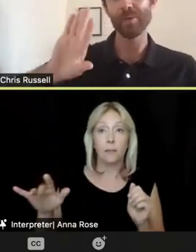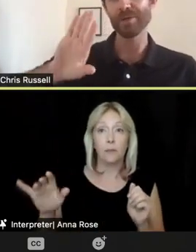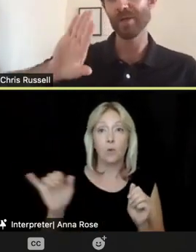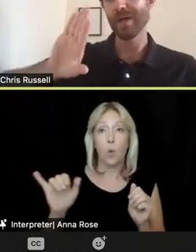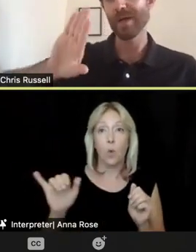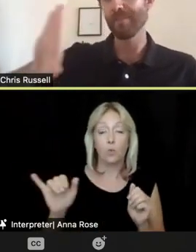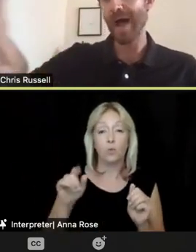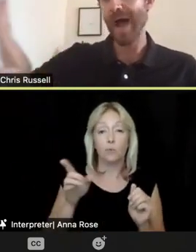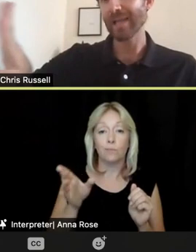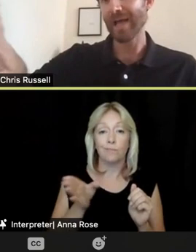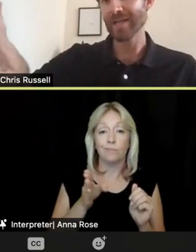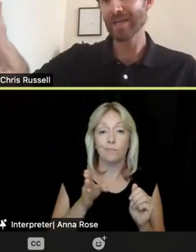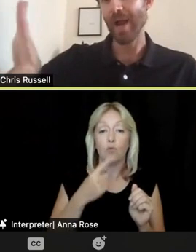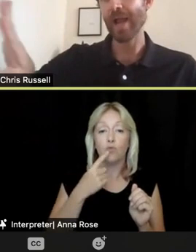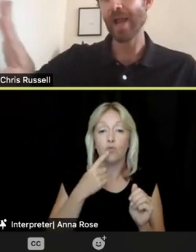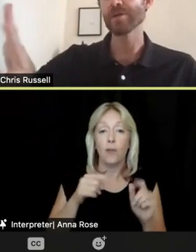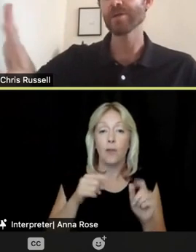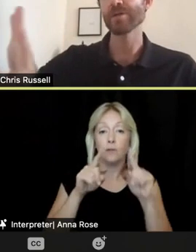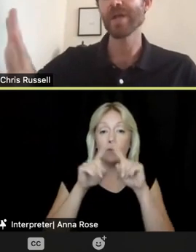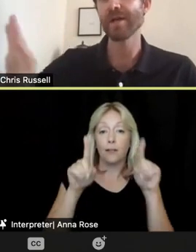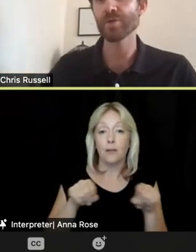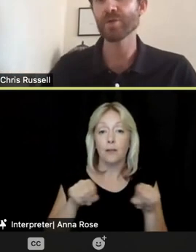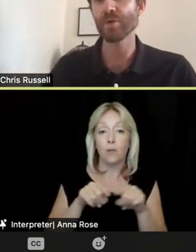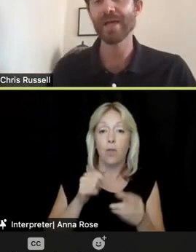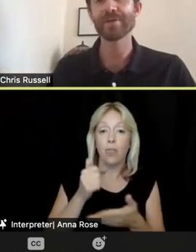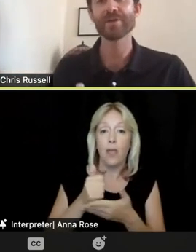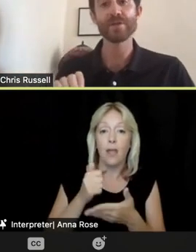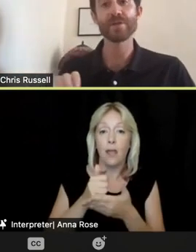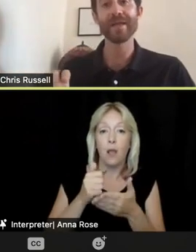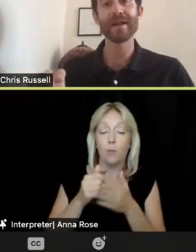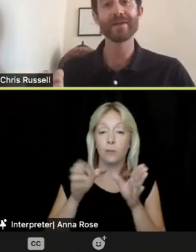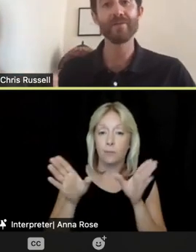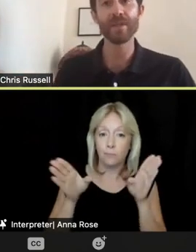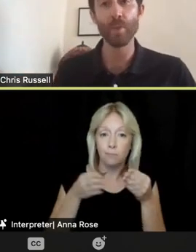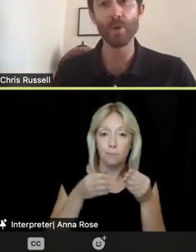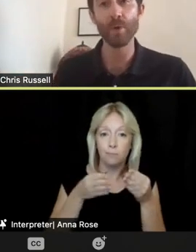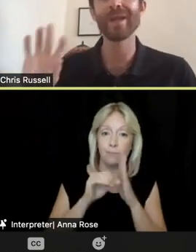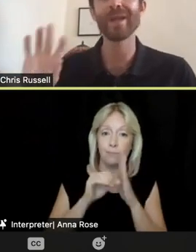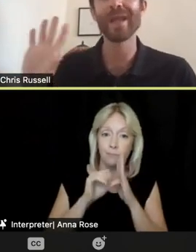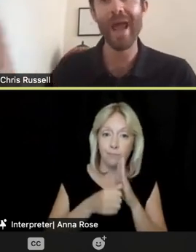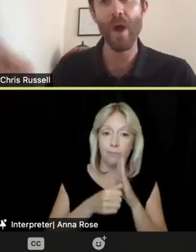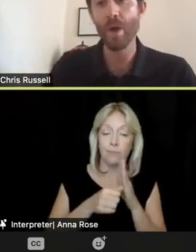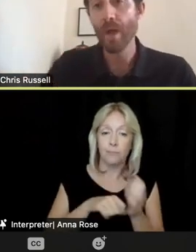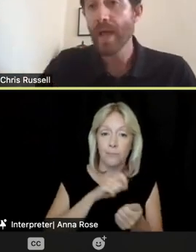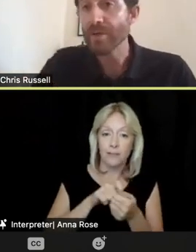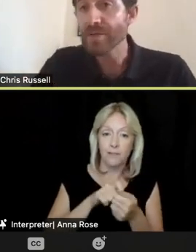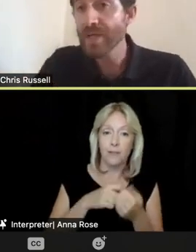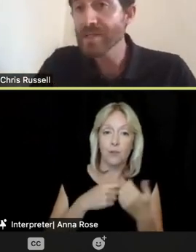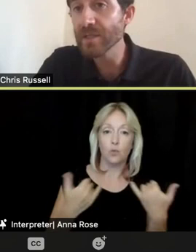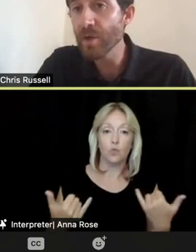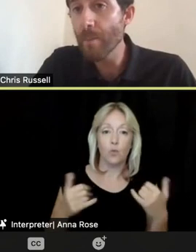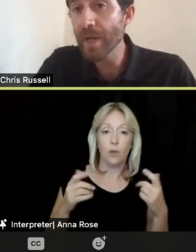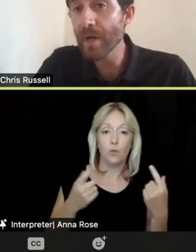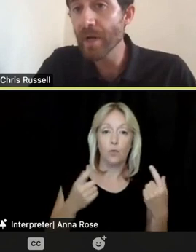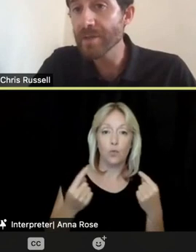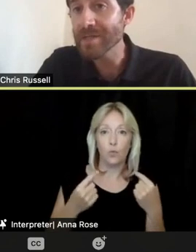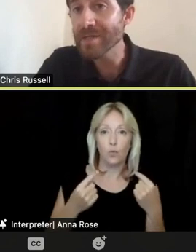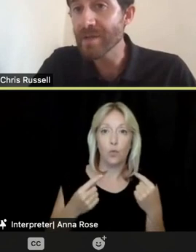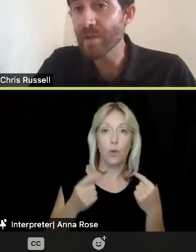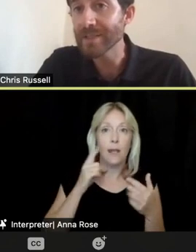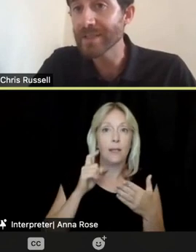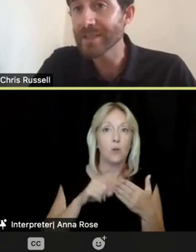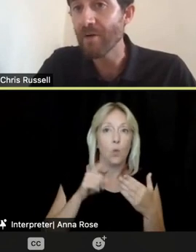left side, which highlights or anchors the child's visual attention to the activity that we're doing now. And you see it's a little